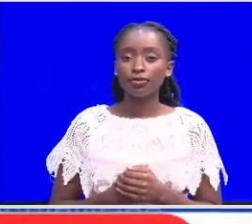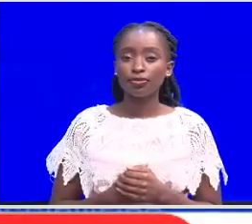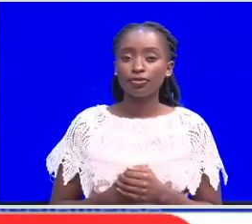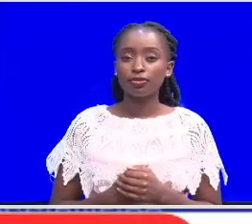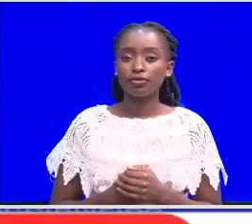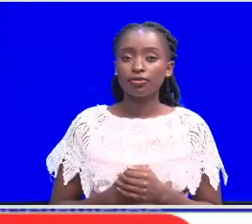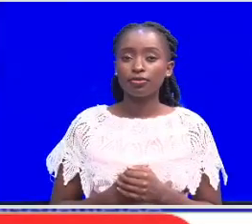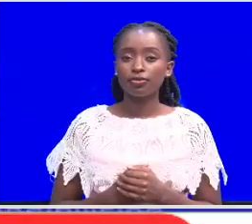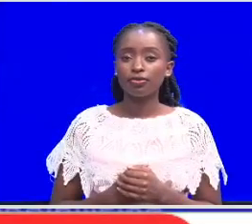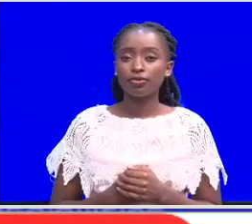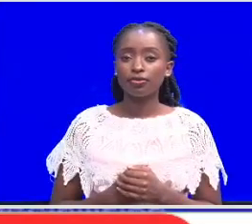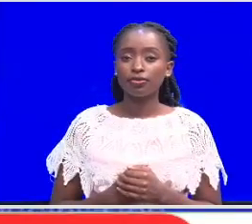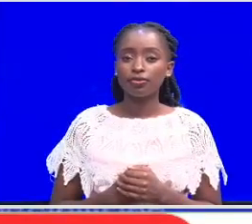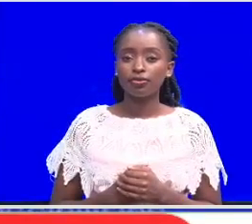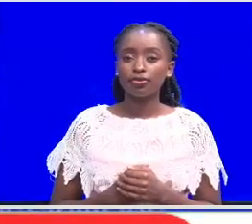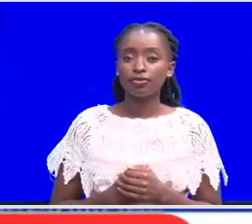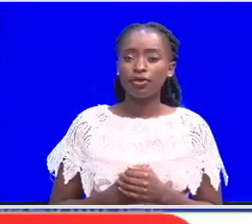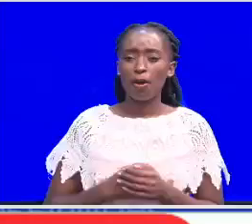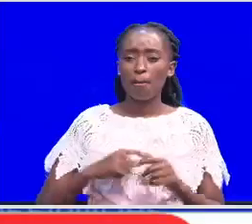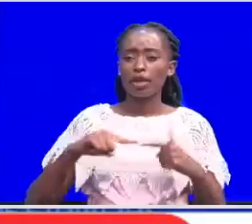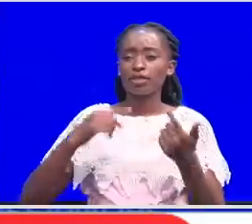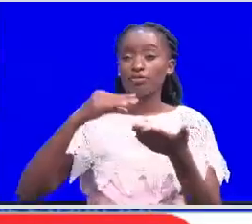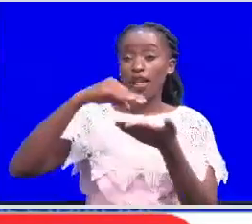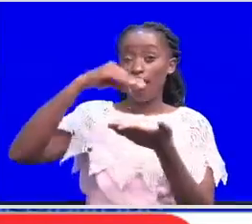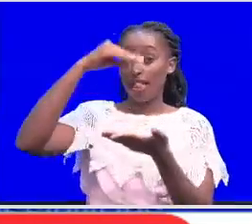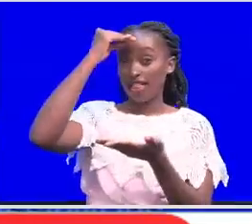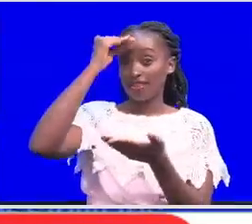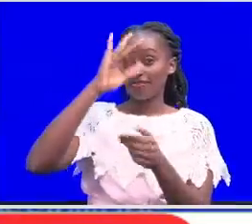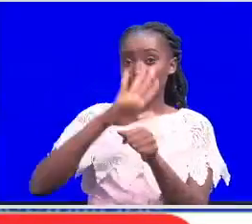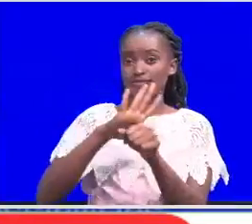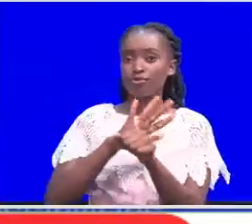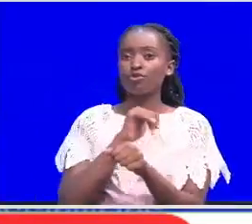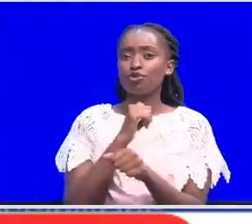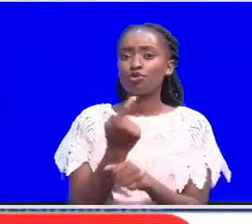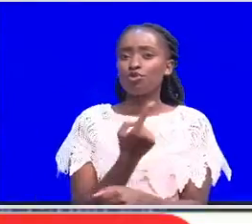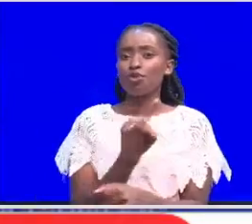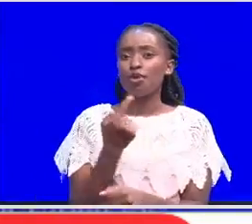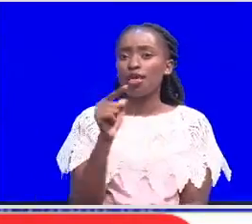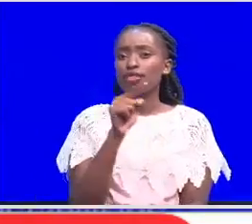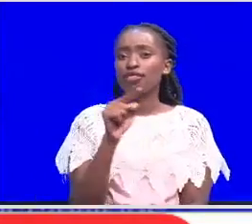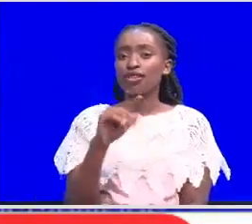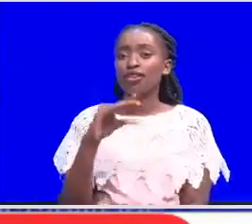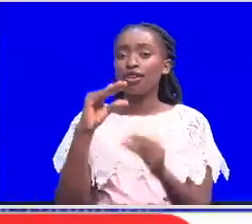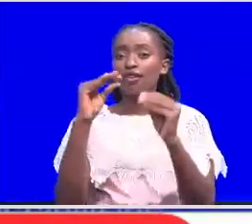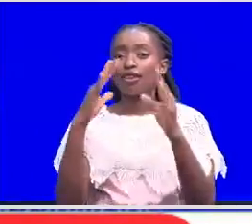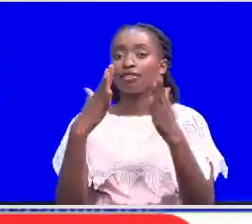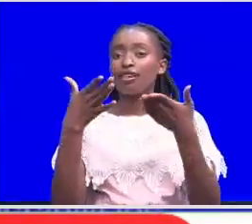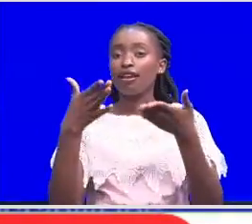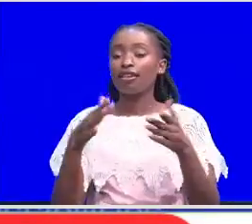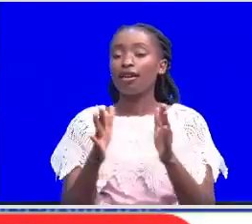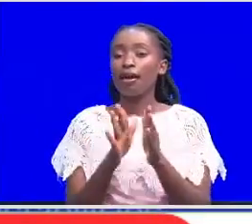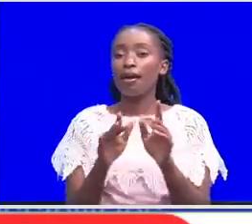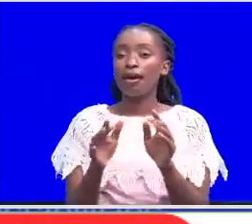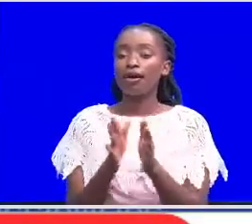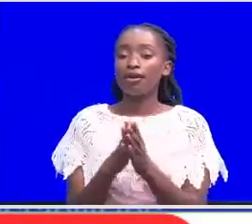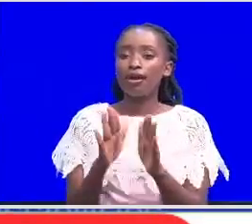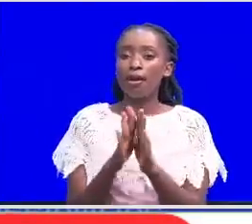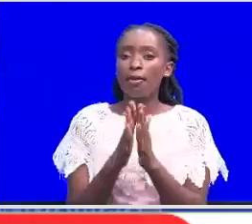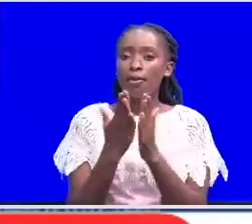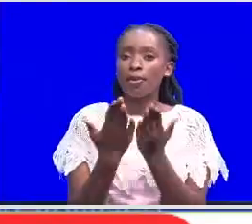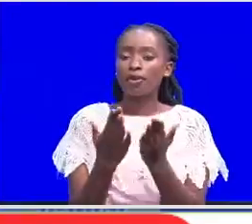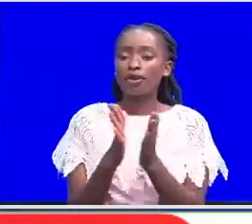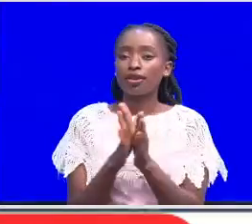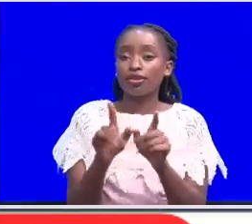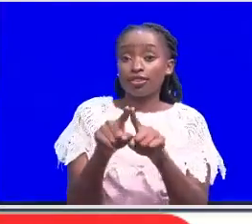I must say I've learned a lot, not only from lecturers and books, but also from